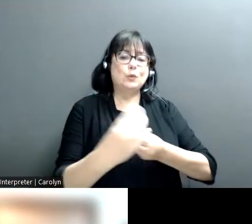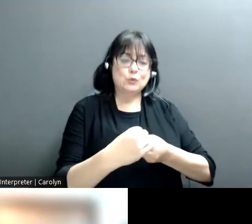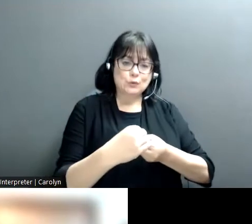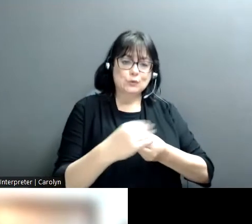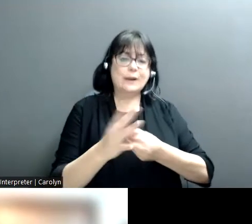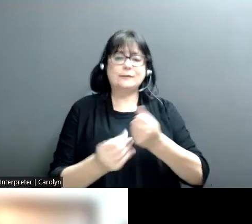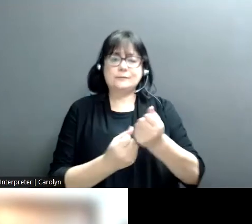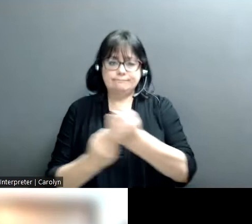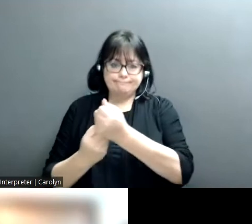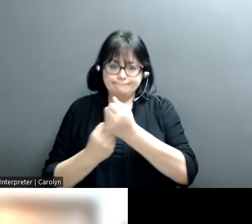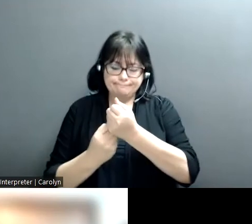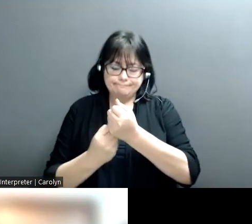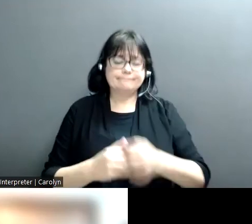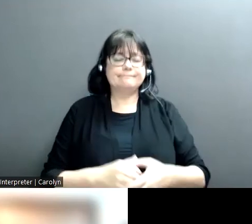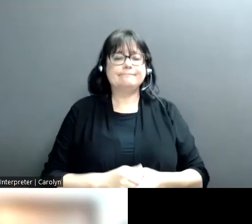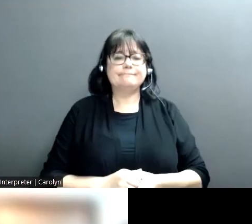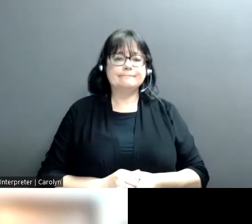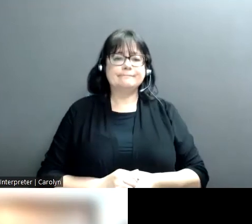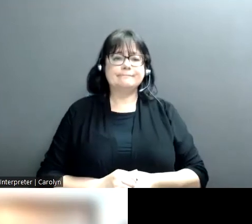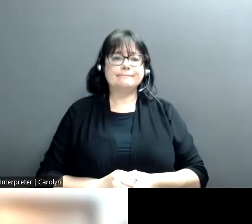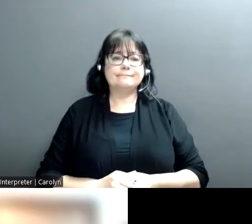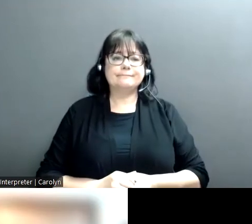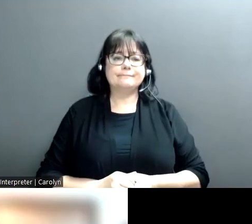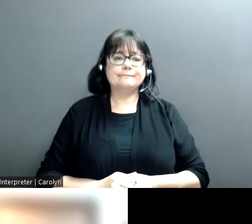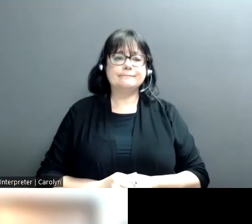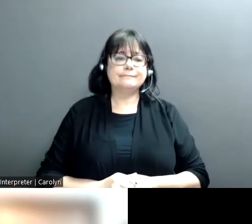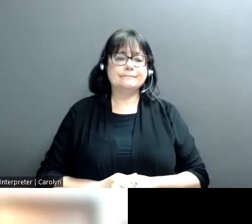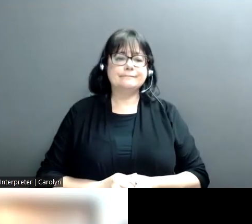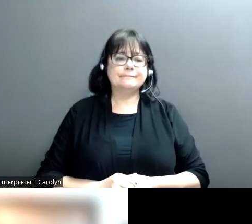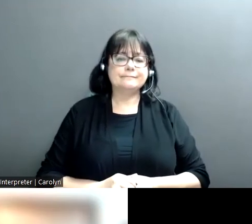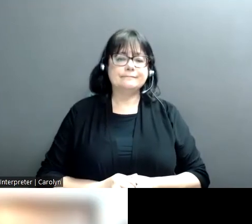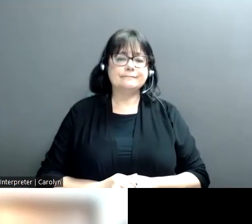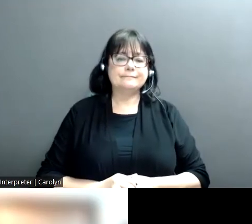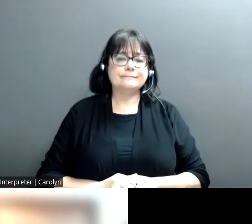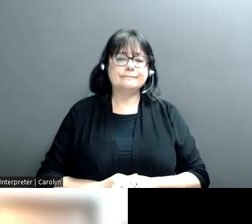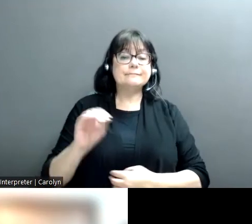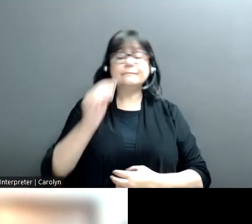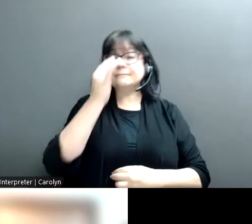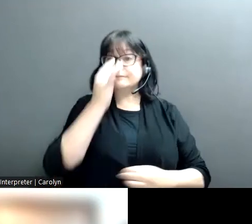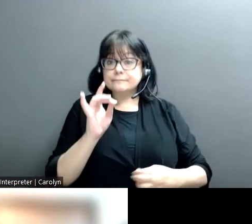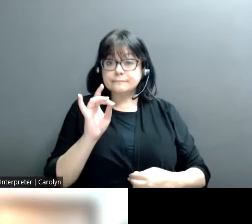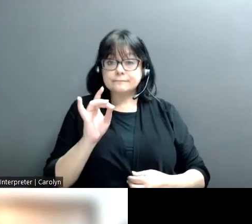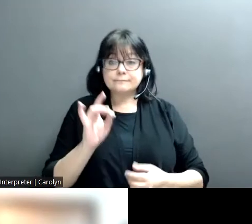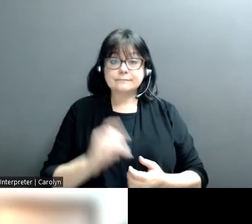But what I think is quite interesting then, I'd be interested to just talk a little bit about